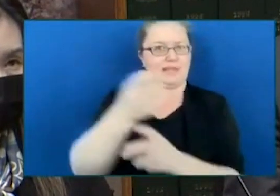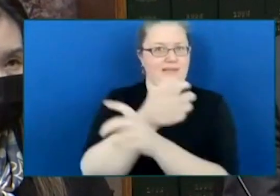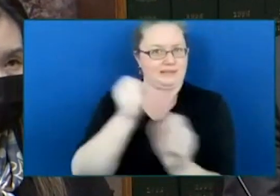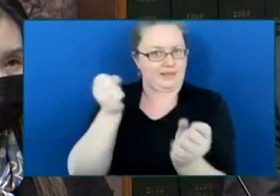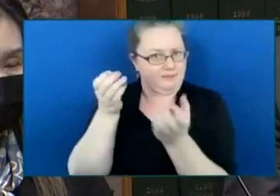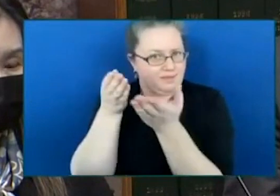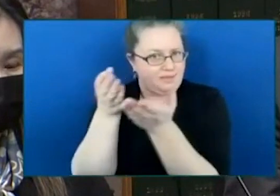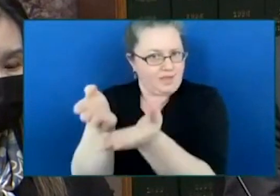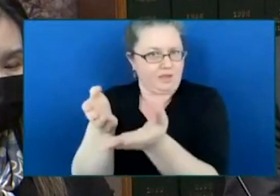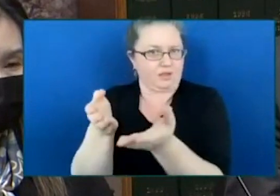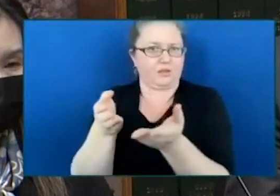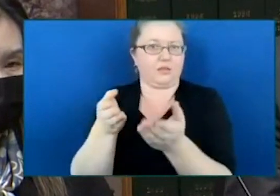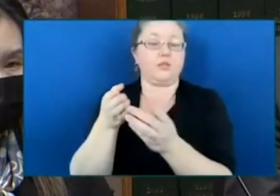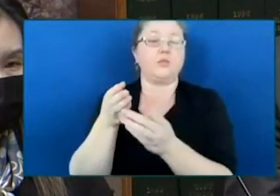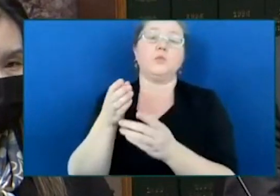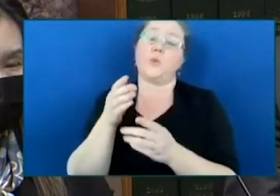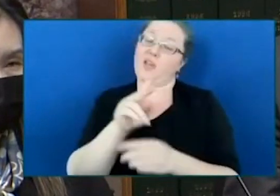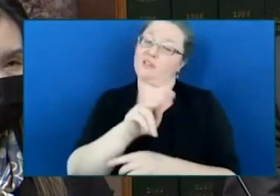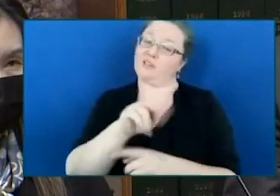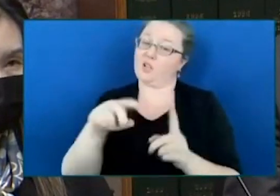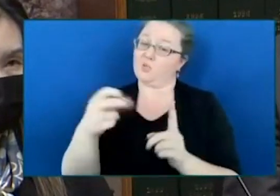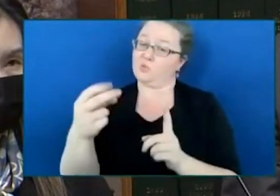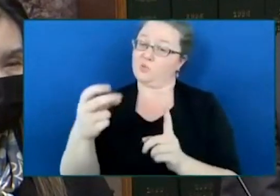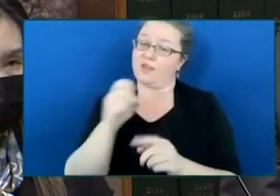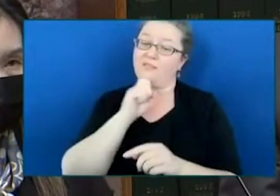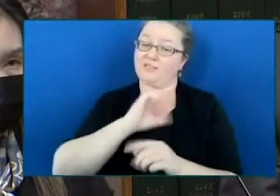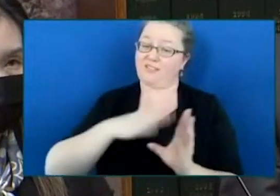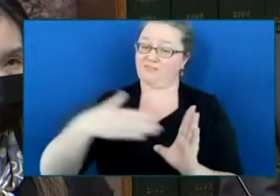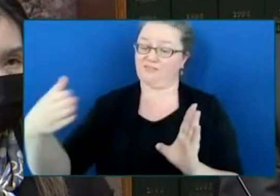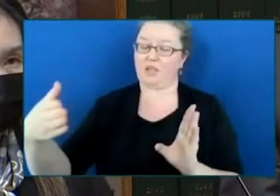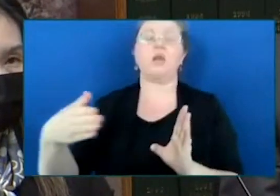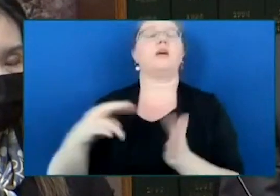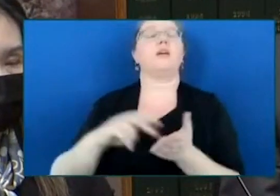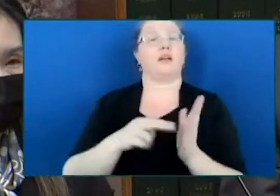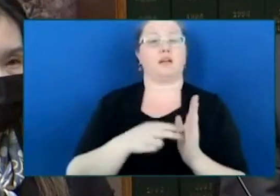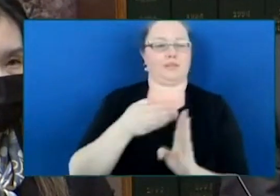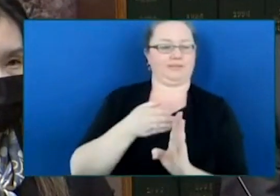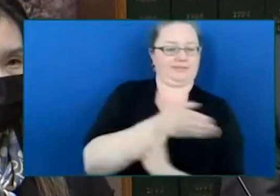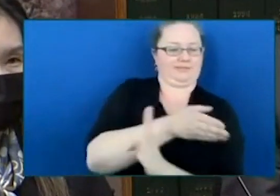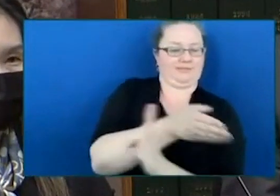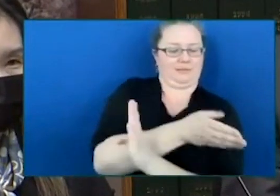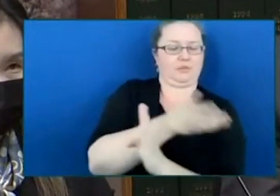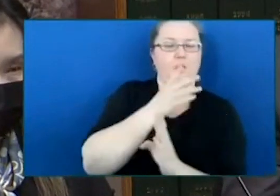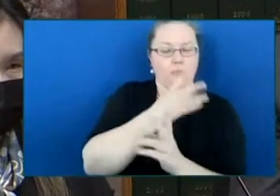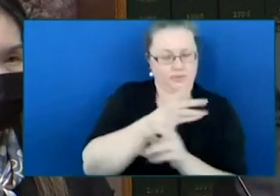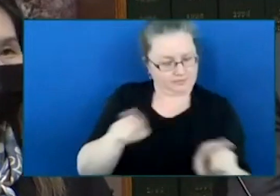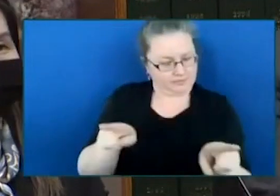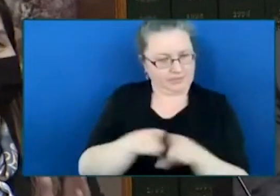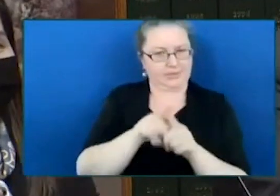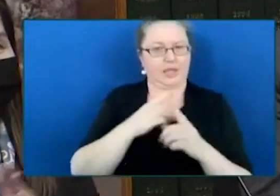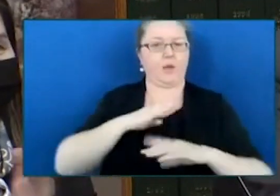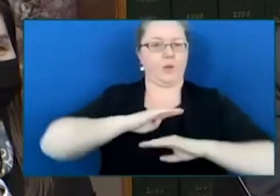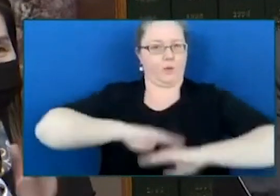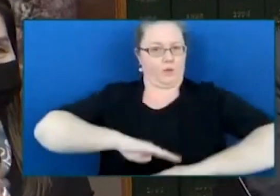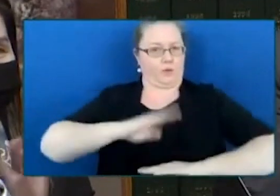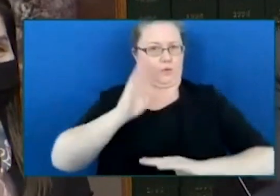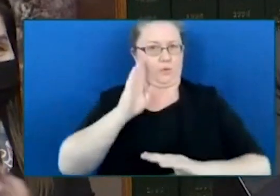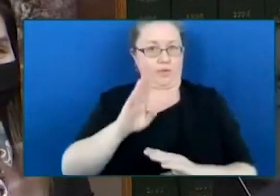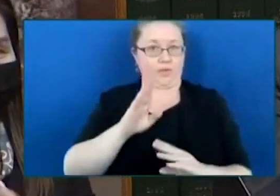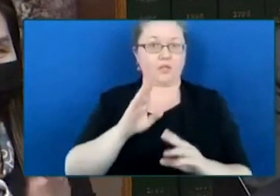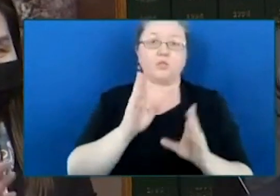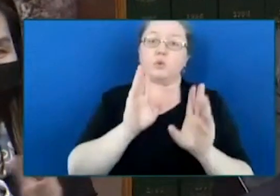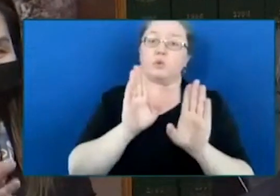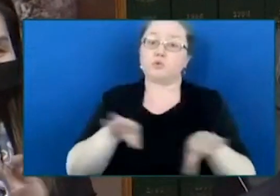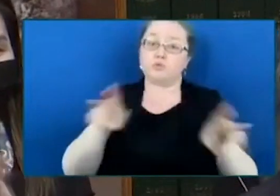certainty to childcare. With this year's budget, we are embedding childcare within the Ministry of Education.